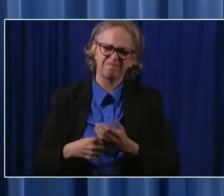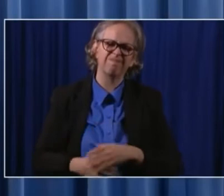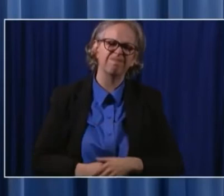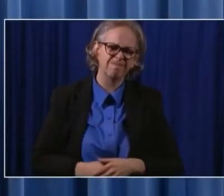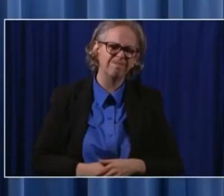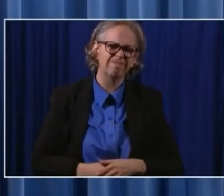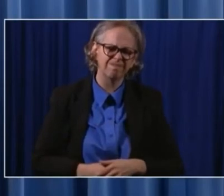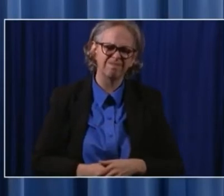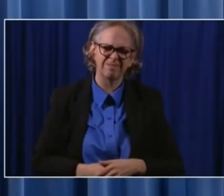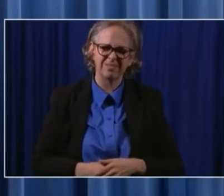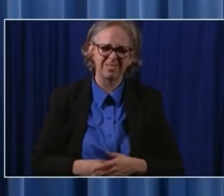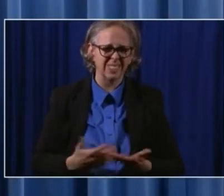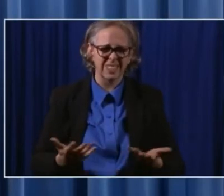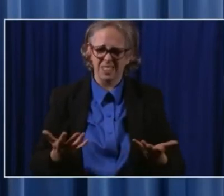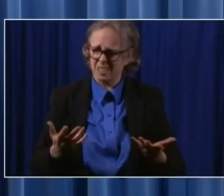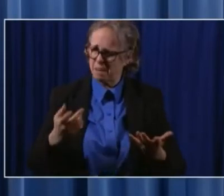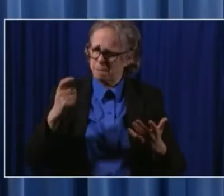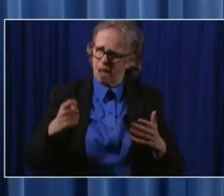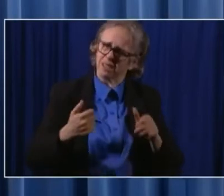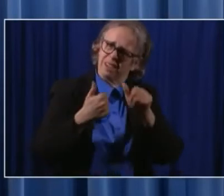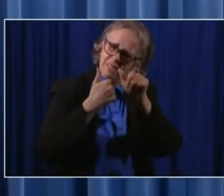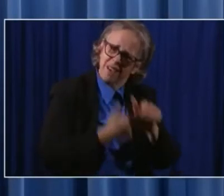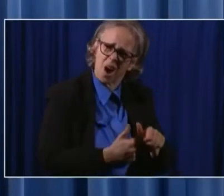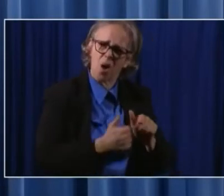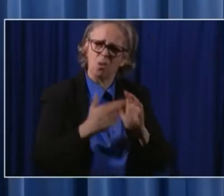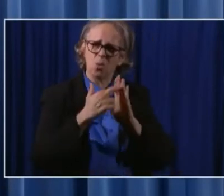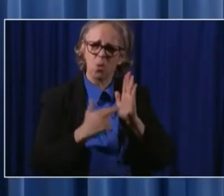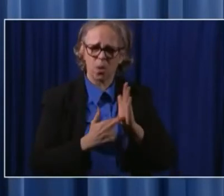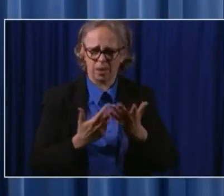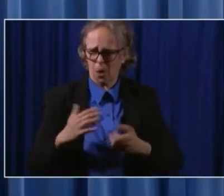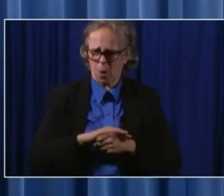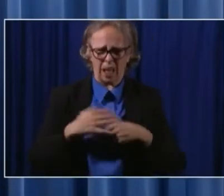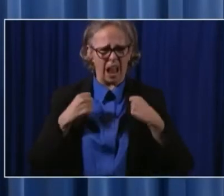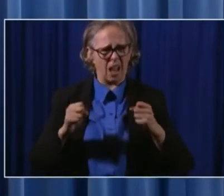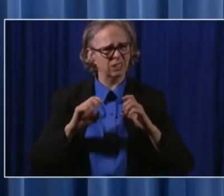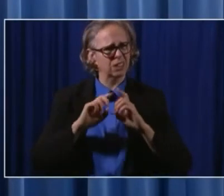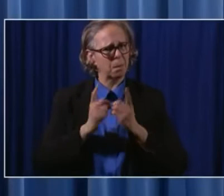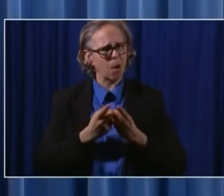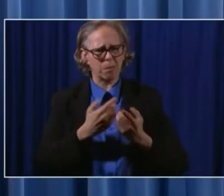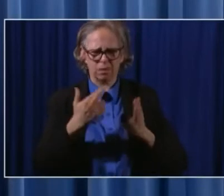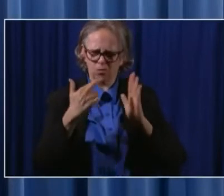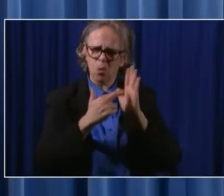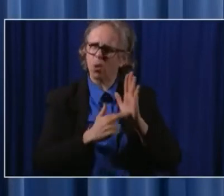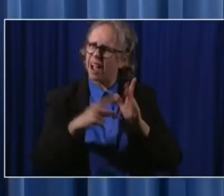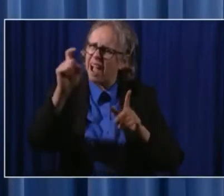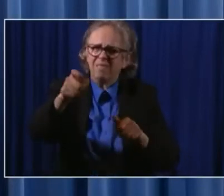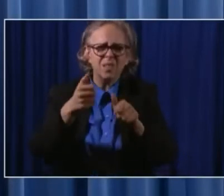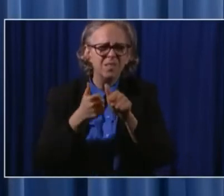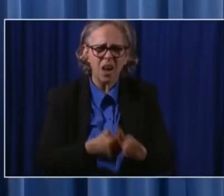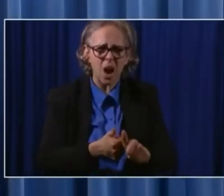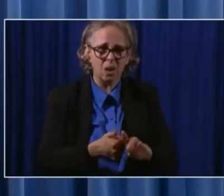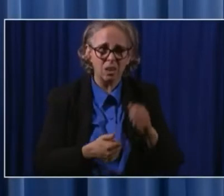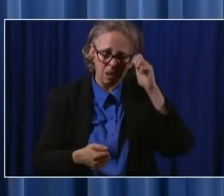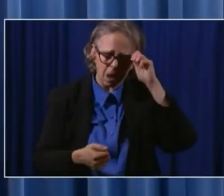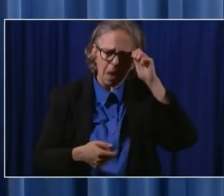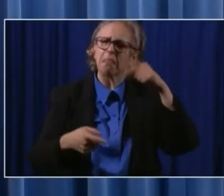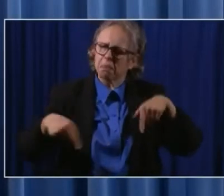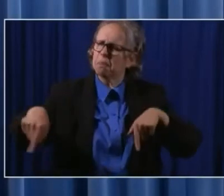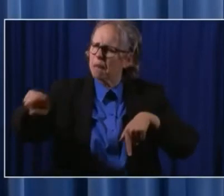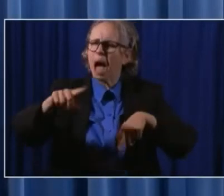follow what the local health department says. And so I think we had a good understanding of that conversation today. We look forward